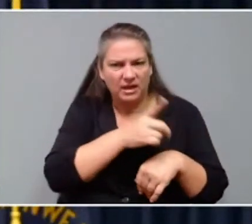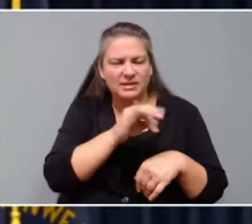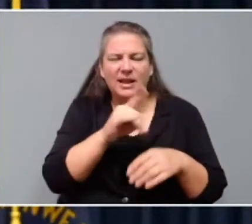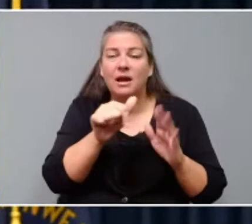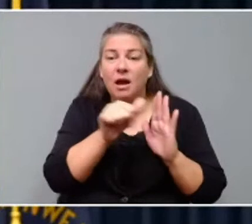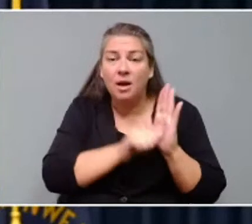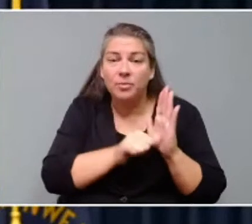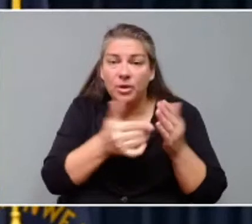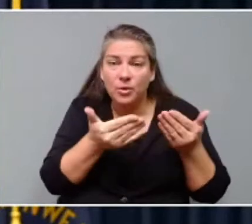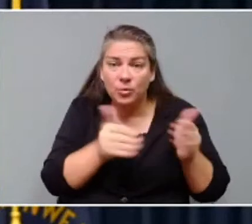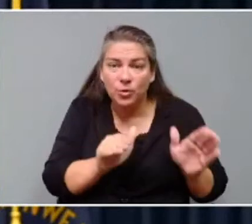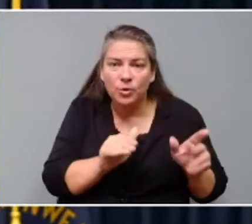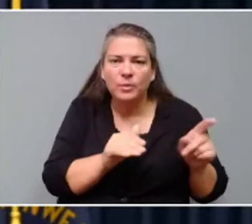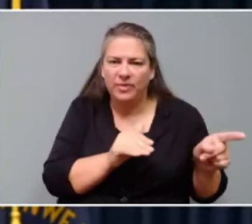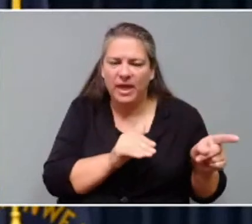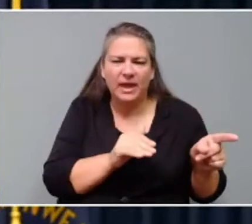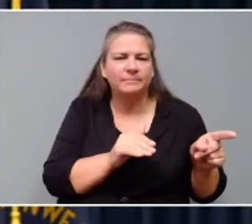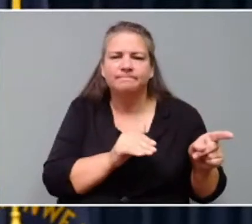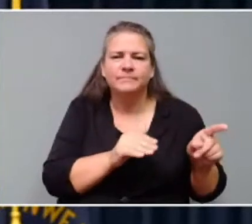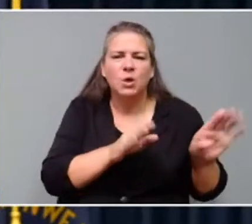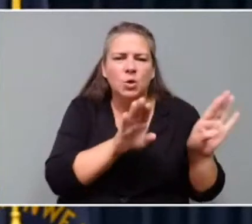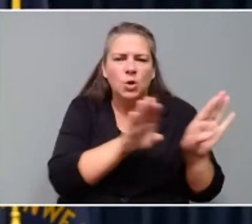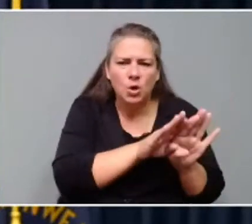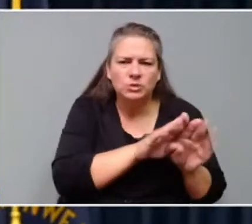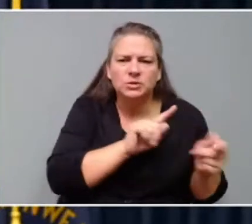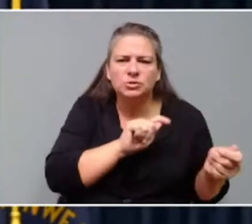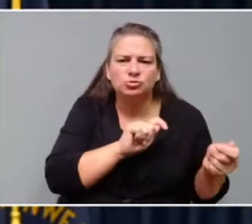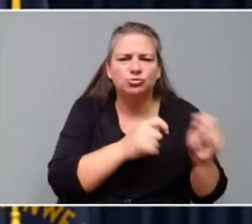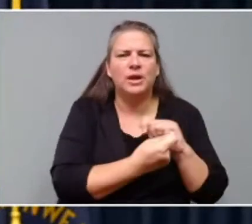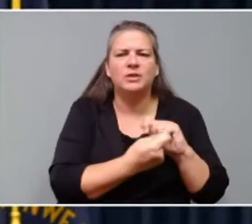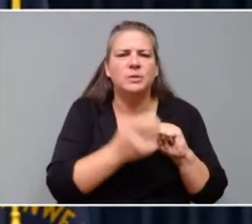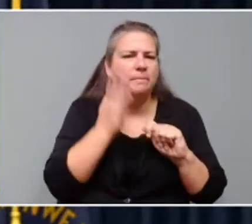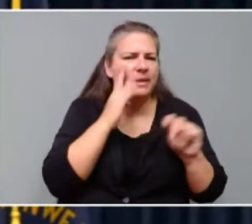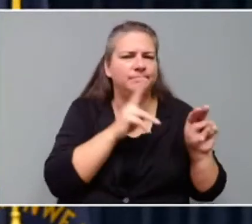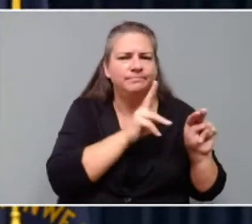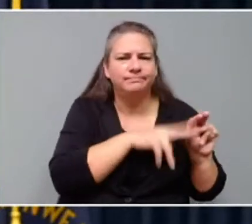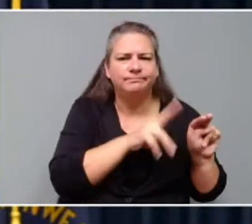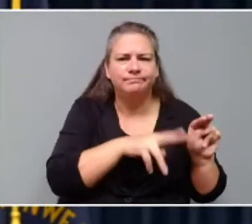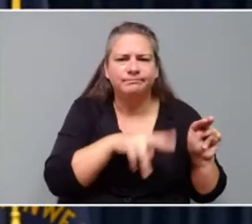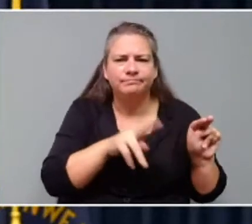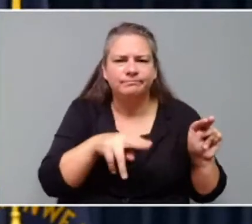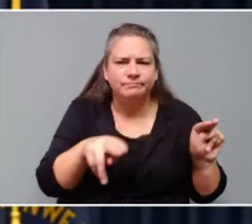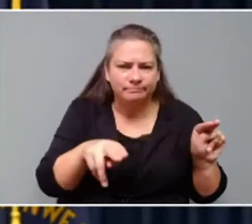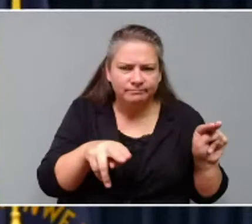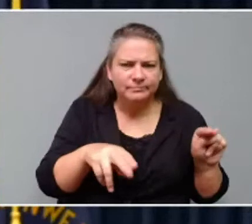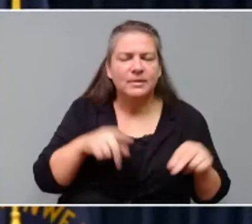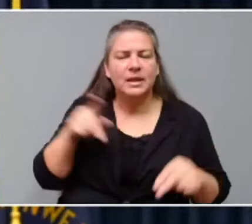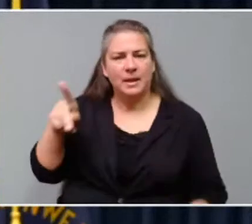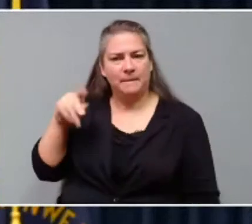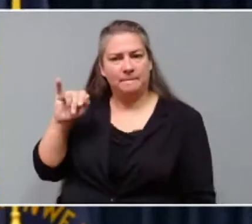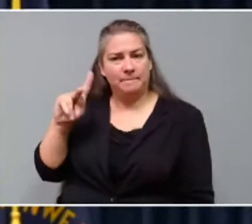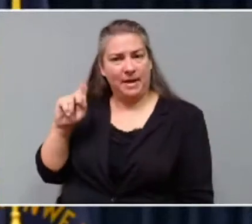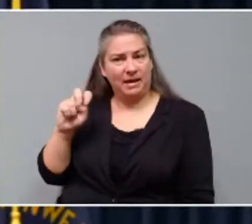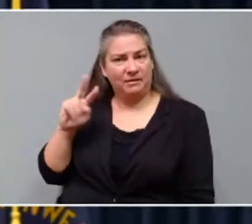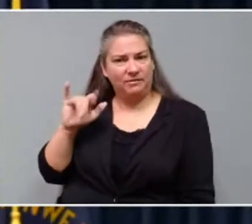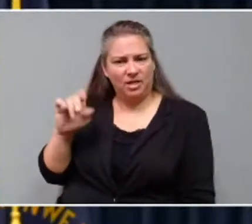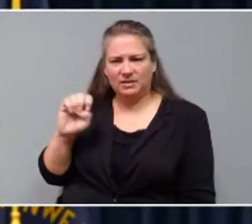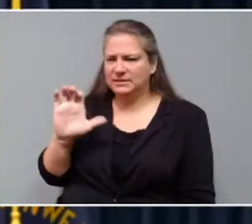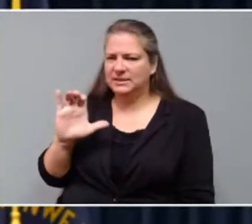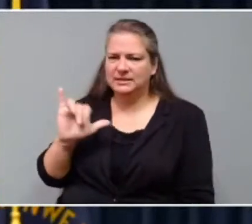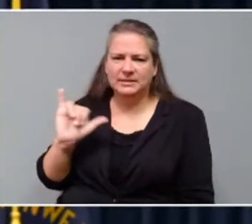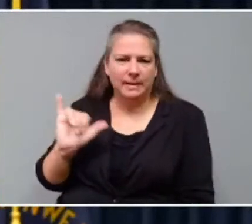I believe there's been 3 separate expansions in St. Clair. Pikeville Medical Center has done this. So when we say there